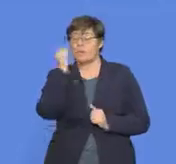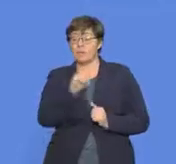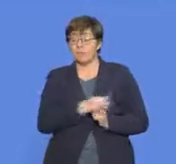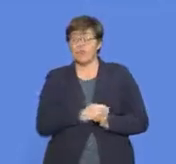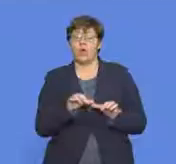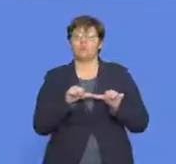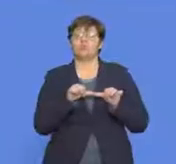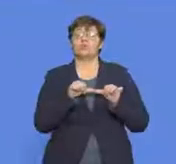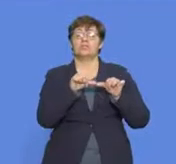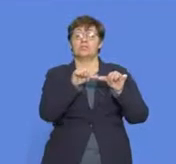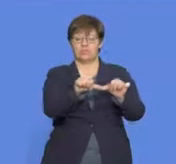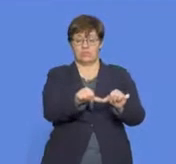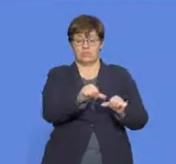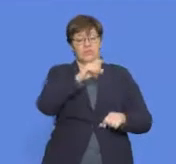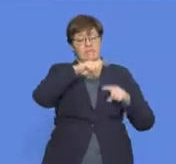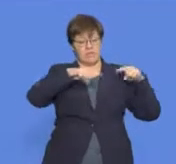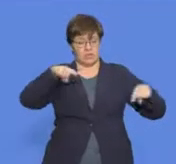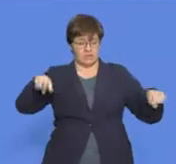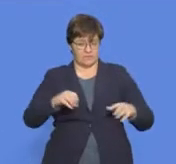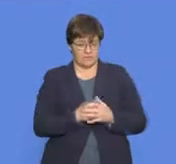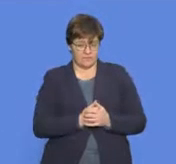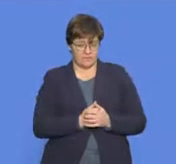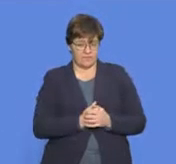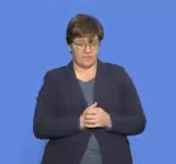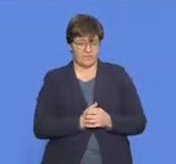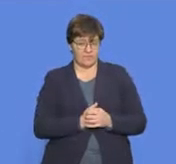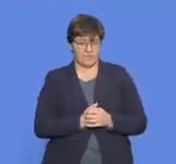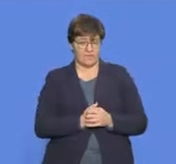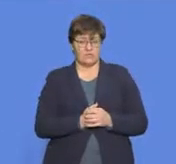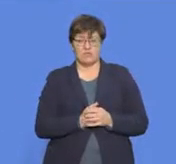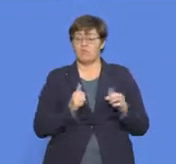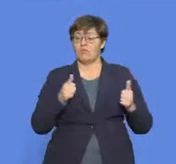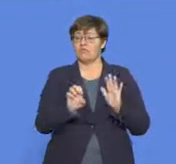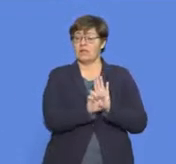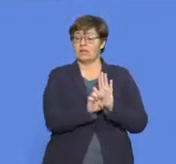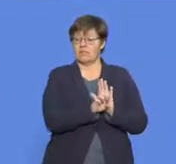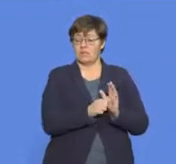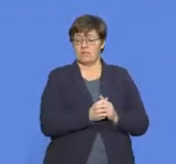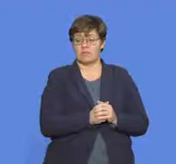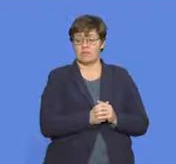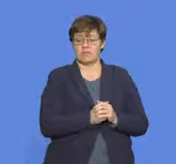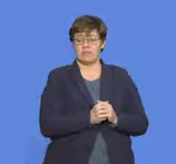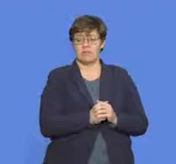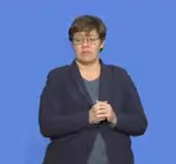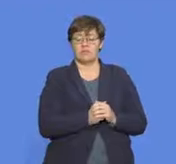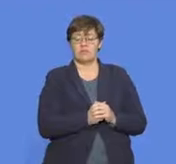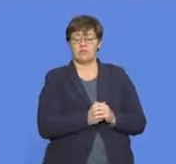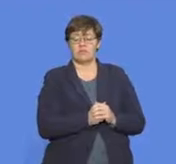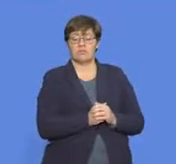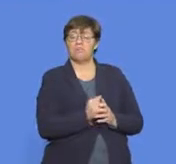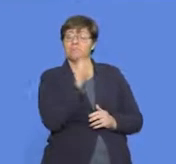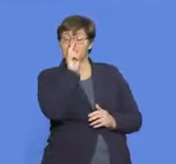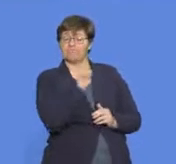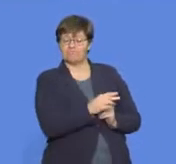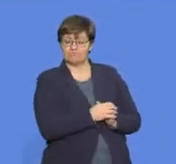call continuous variation. Okay, and a very good example of this is when we